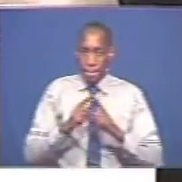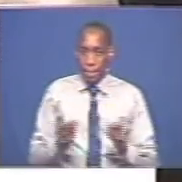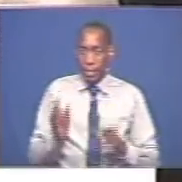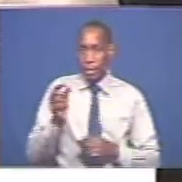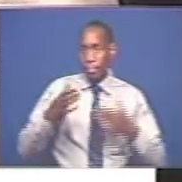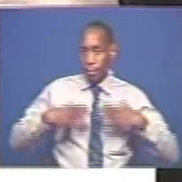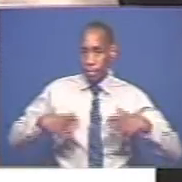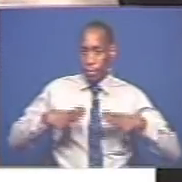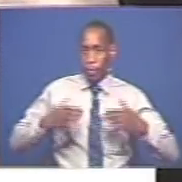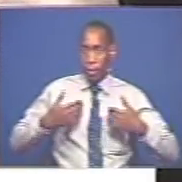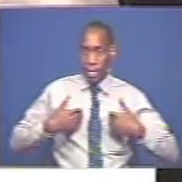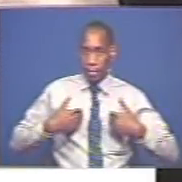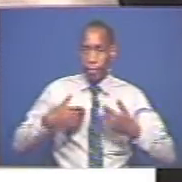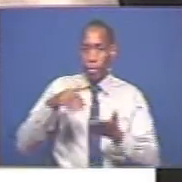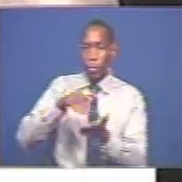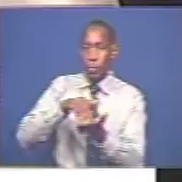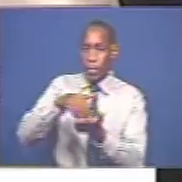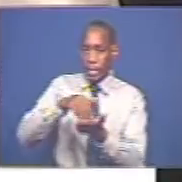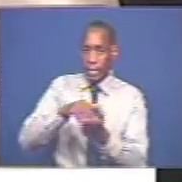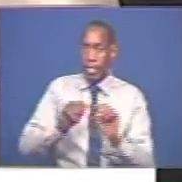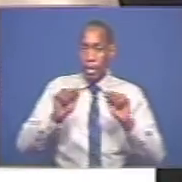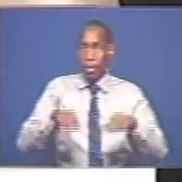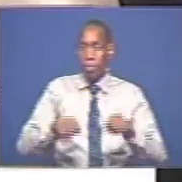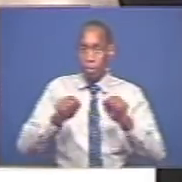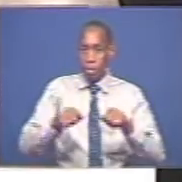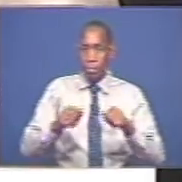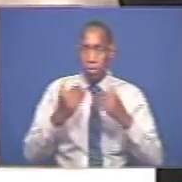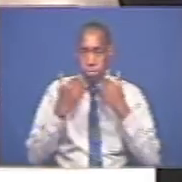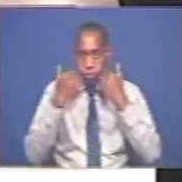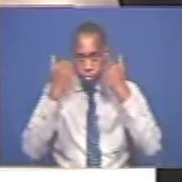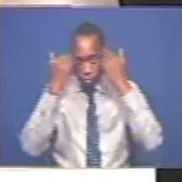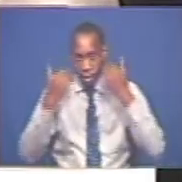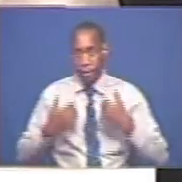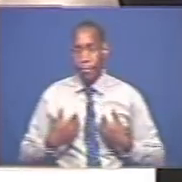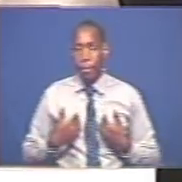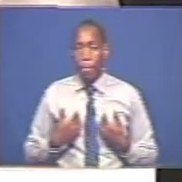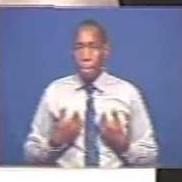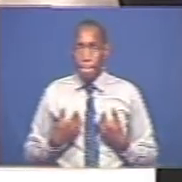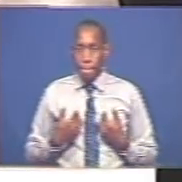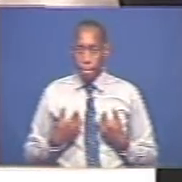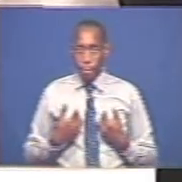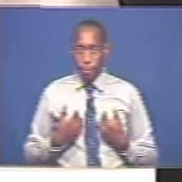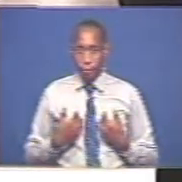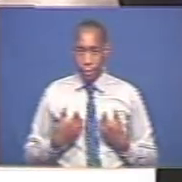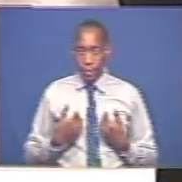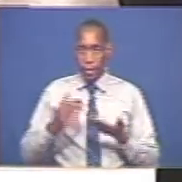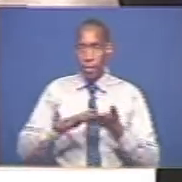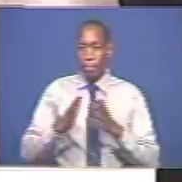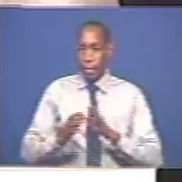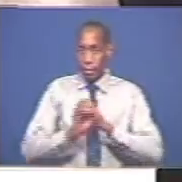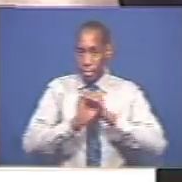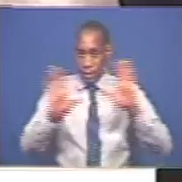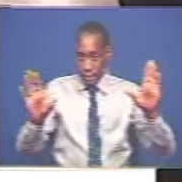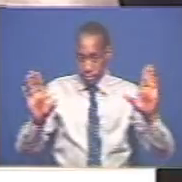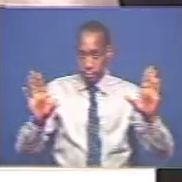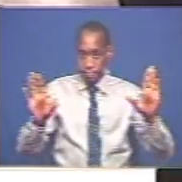persons who have a line of weakness, yeah. they are likely to sink. And once they sink into it, that's when now it becomes clinical, mm-hmm.